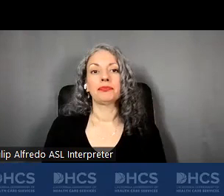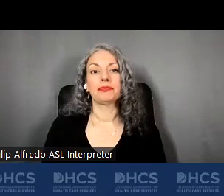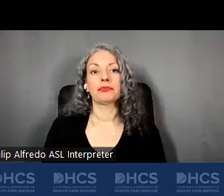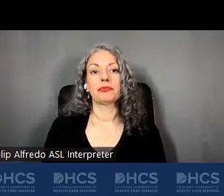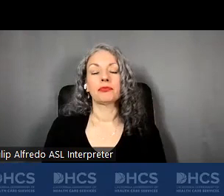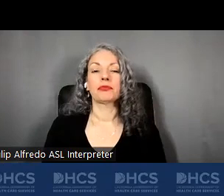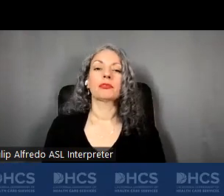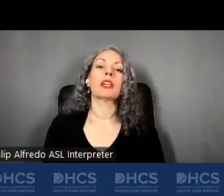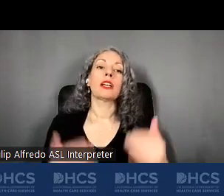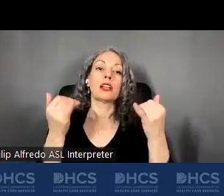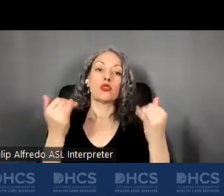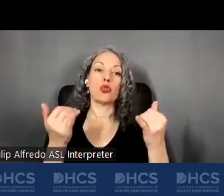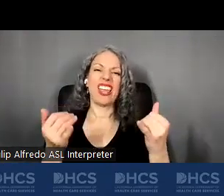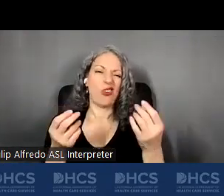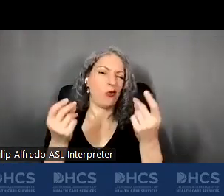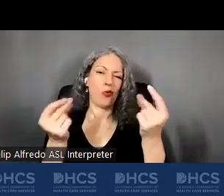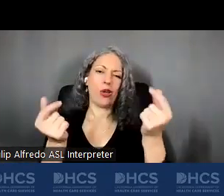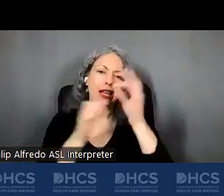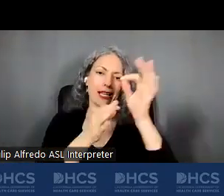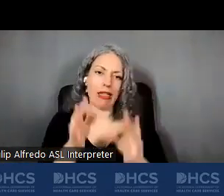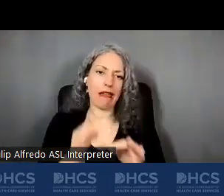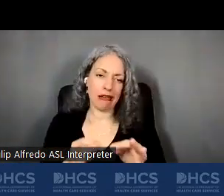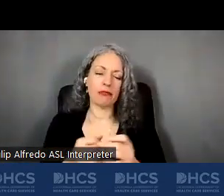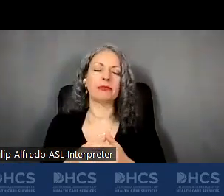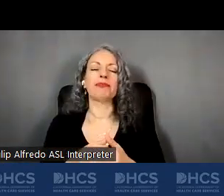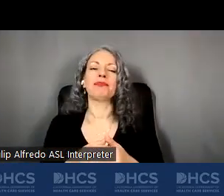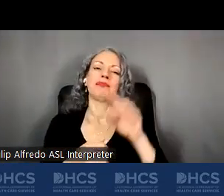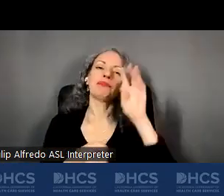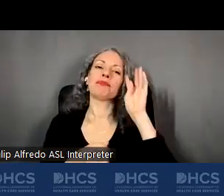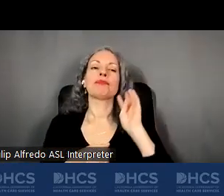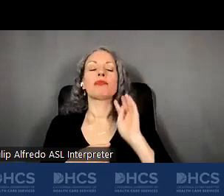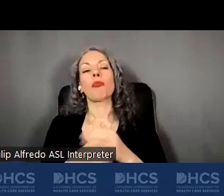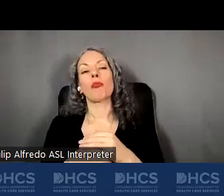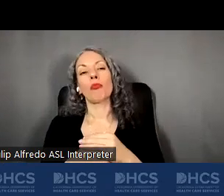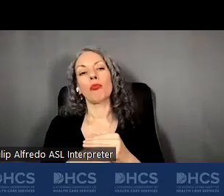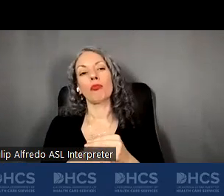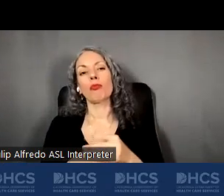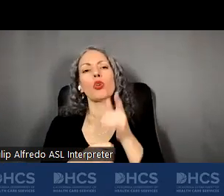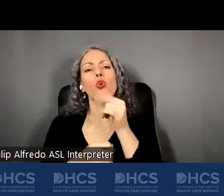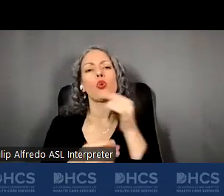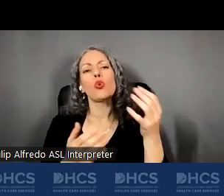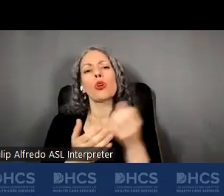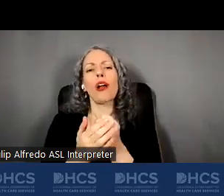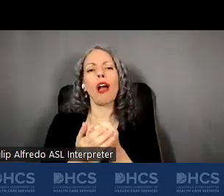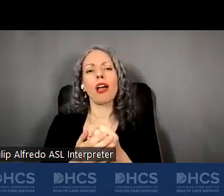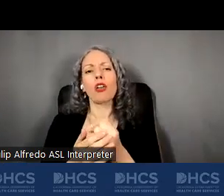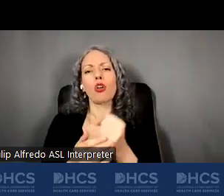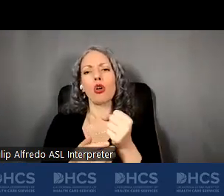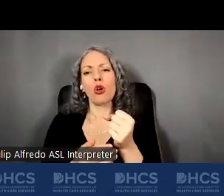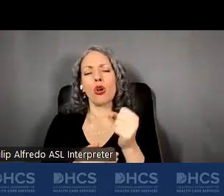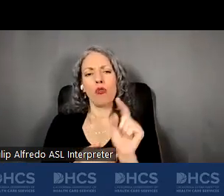Okay, so just want to give a quick overview of, who got round one funding. So